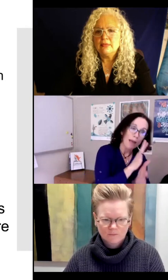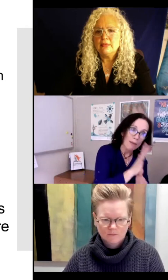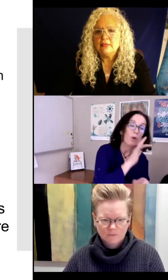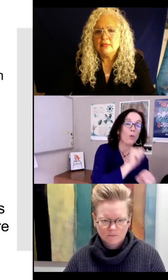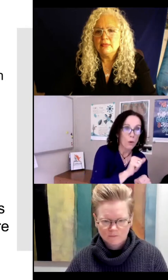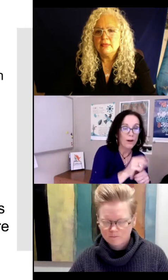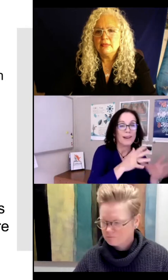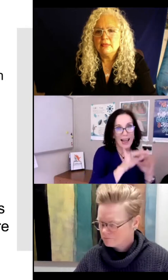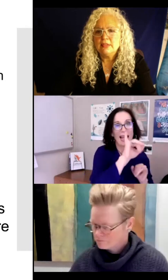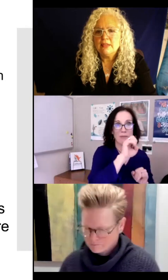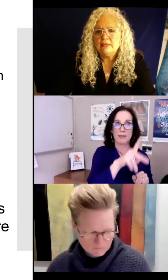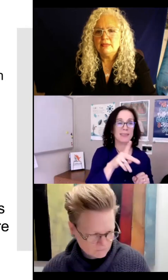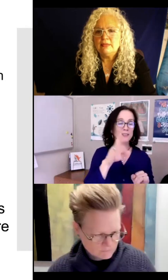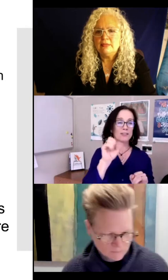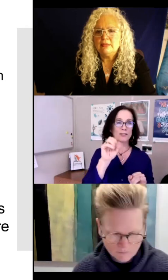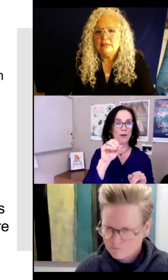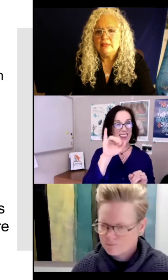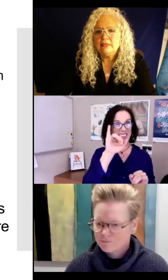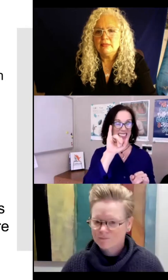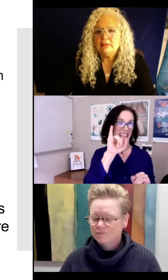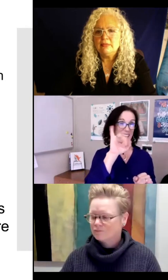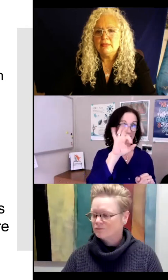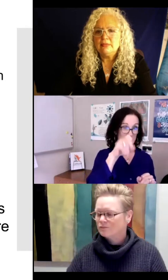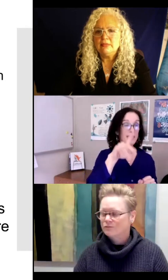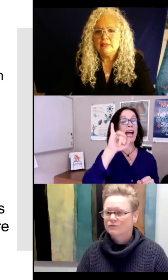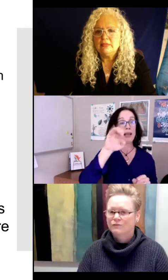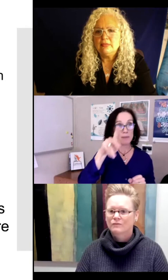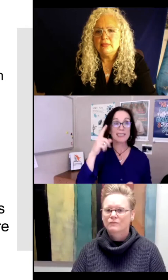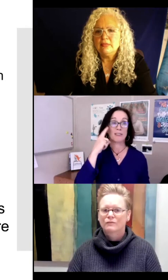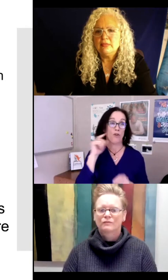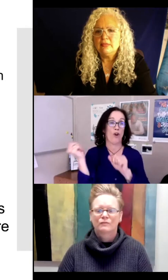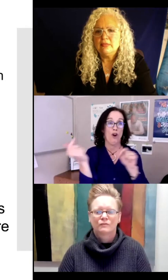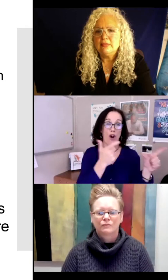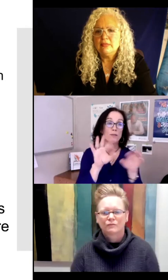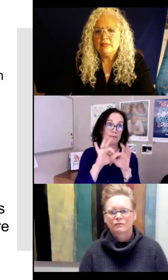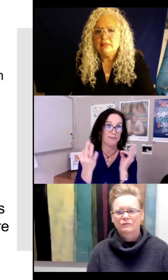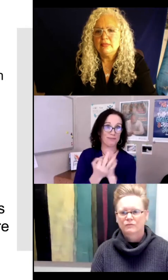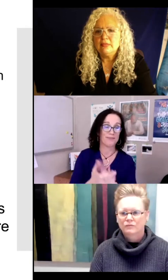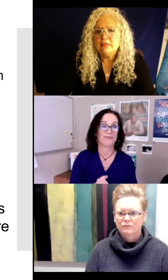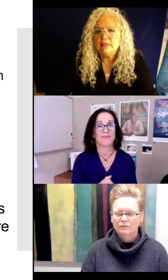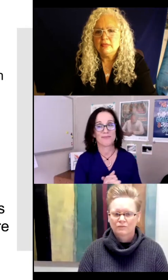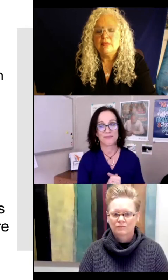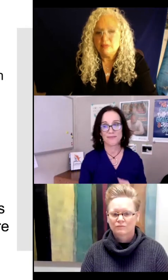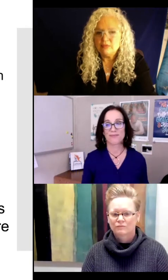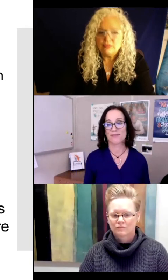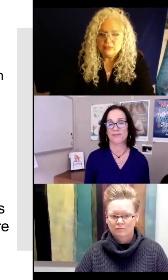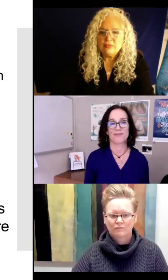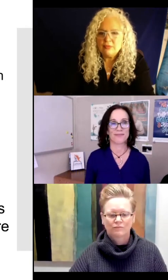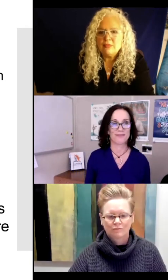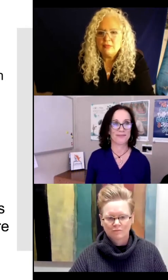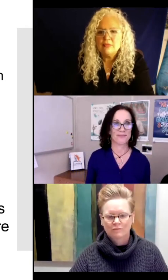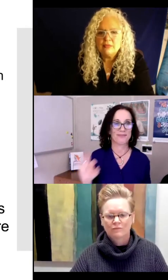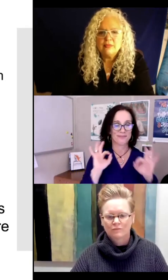and that's not the case. You have to go through all the paperwork, do the IEPs. So the IFSP and the IEPs are for all